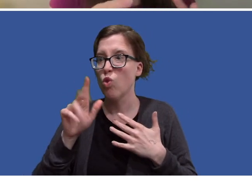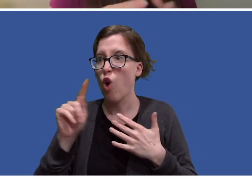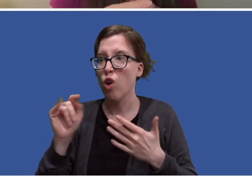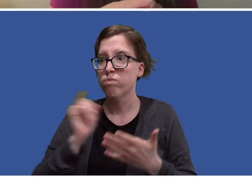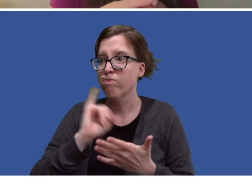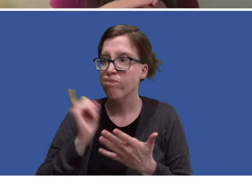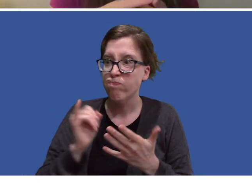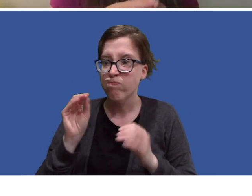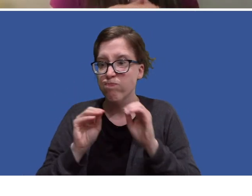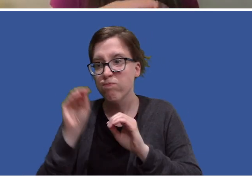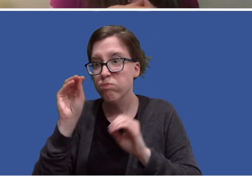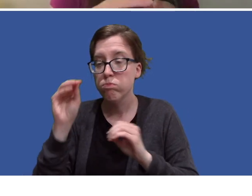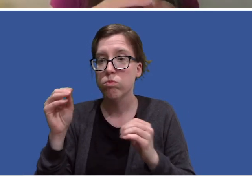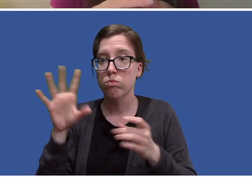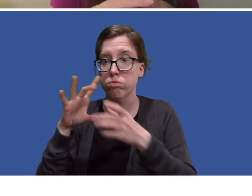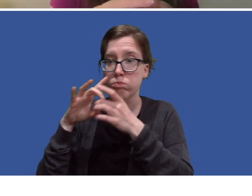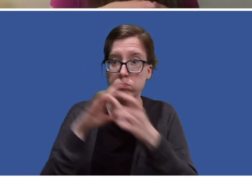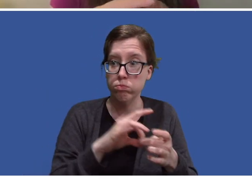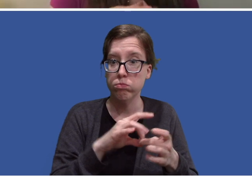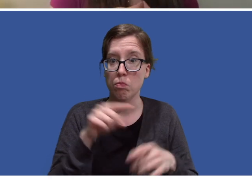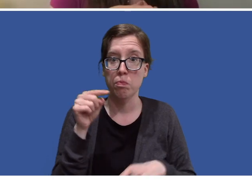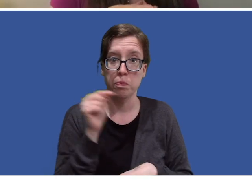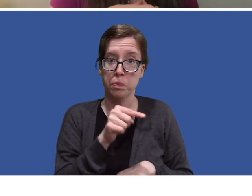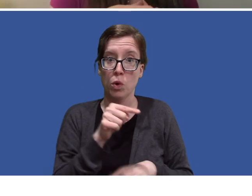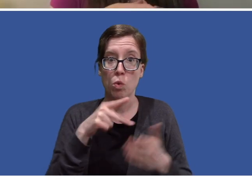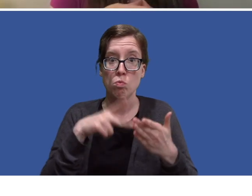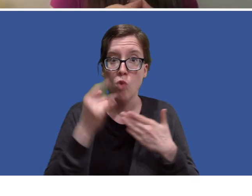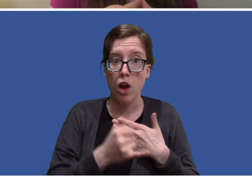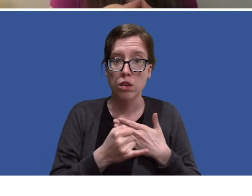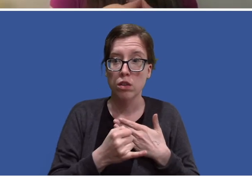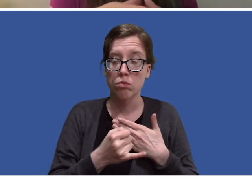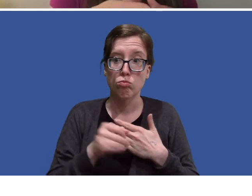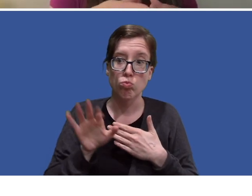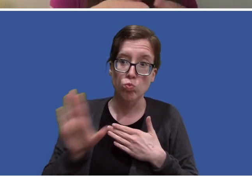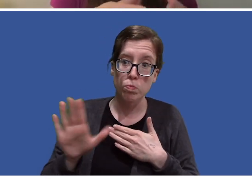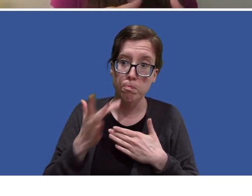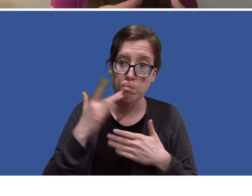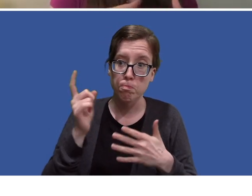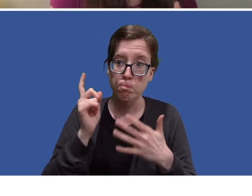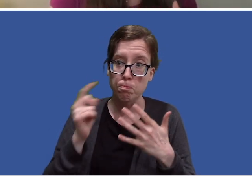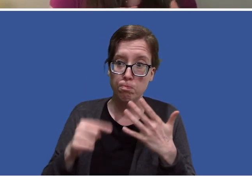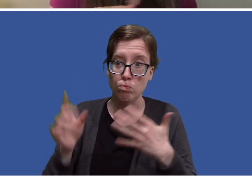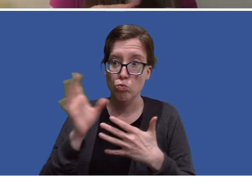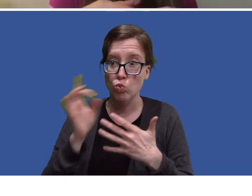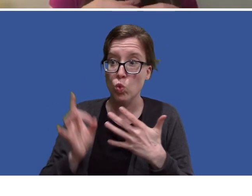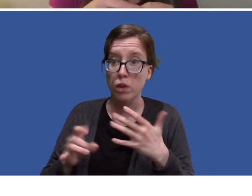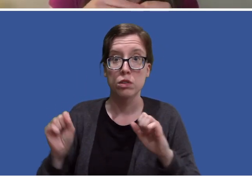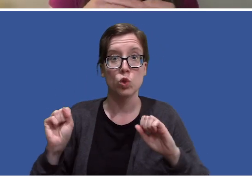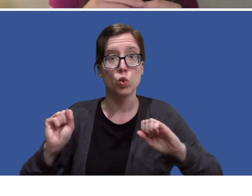project? All of those could be choices depending on what the assignment is.